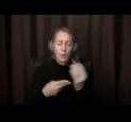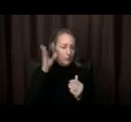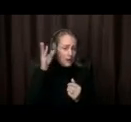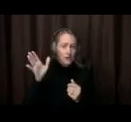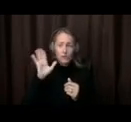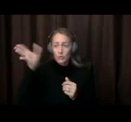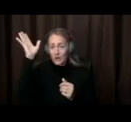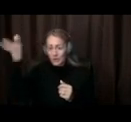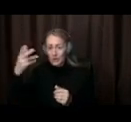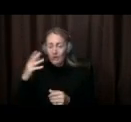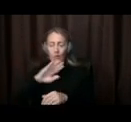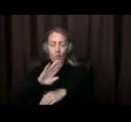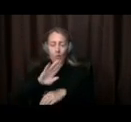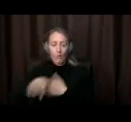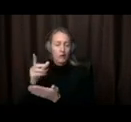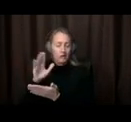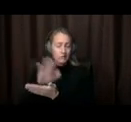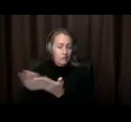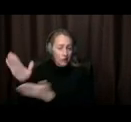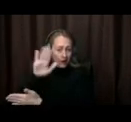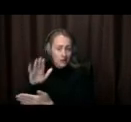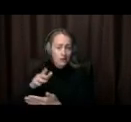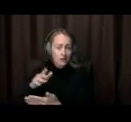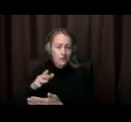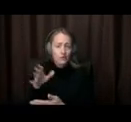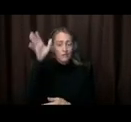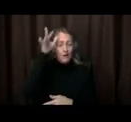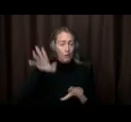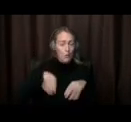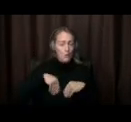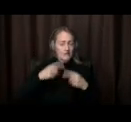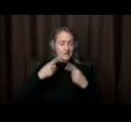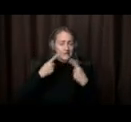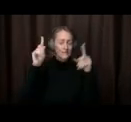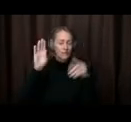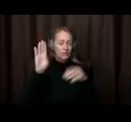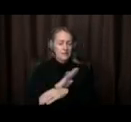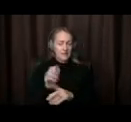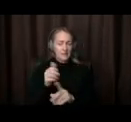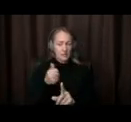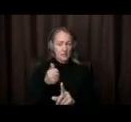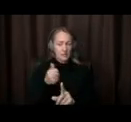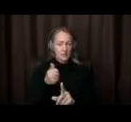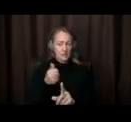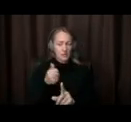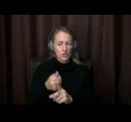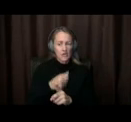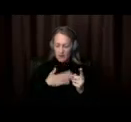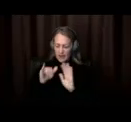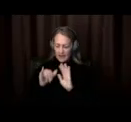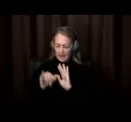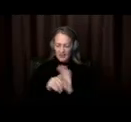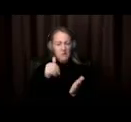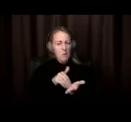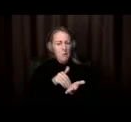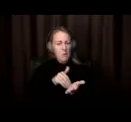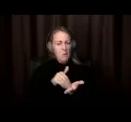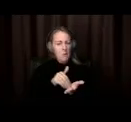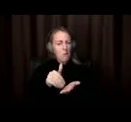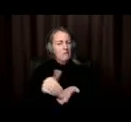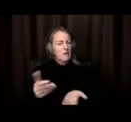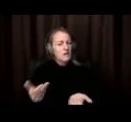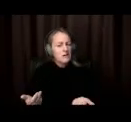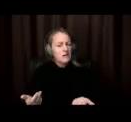her father owns a successful business. She doesn't think about her identity very often, but she does think of herself as someone who will go to